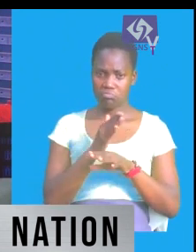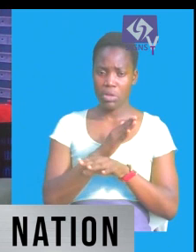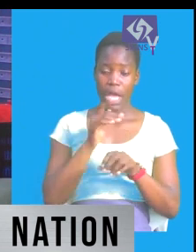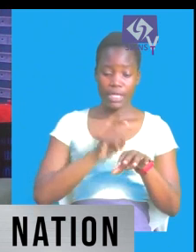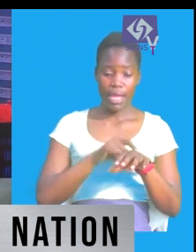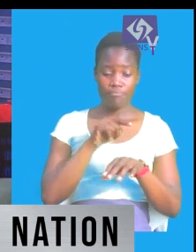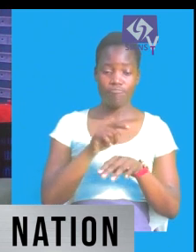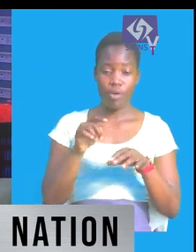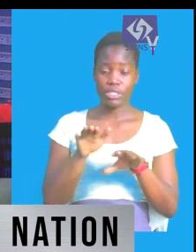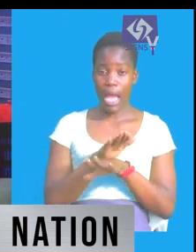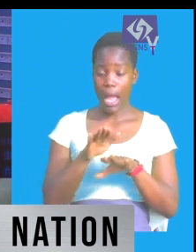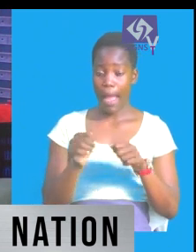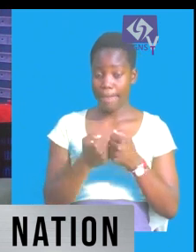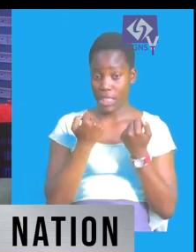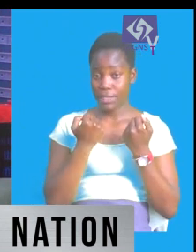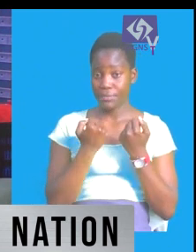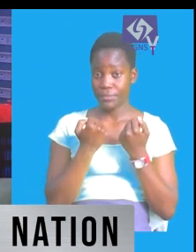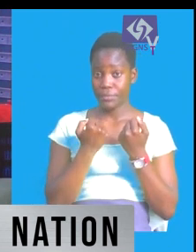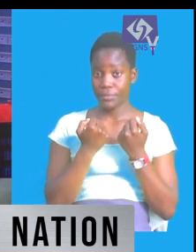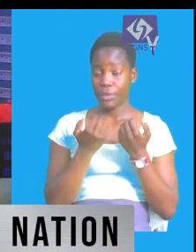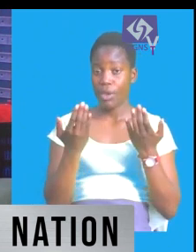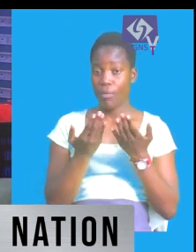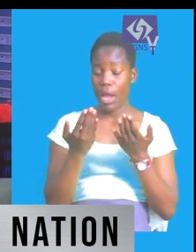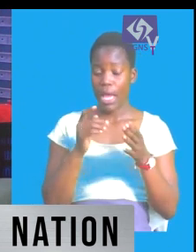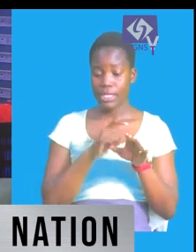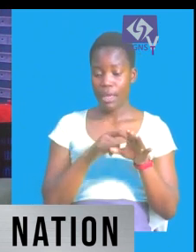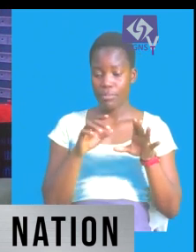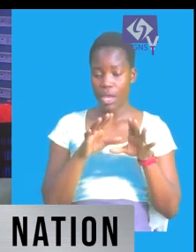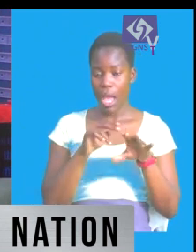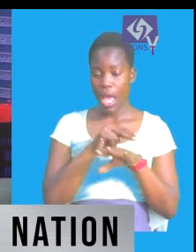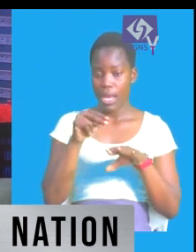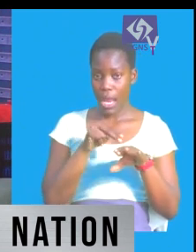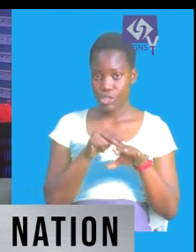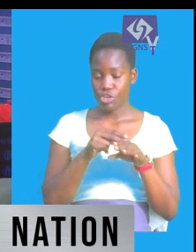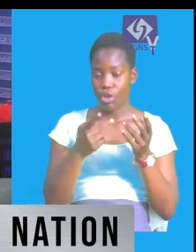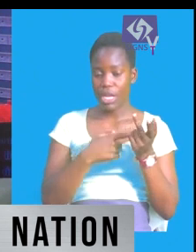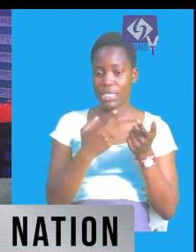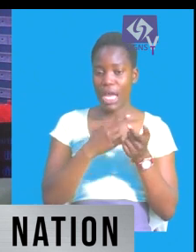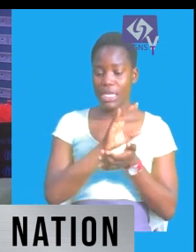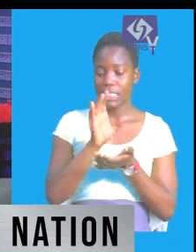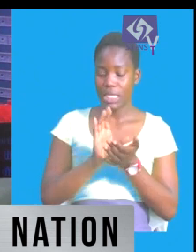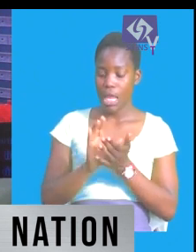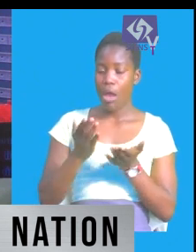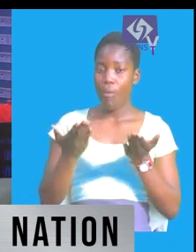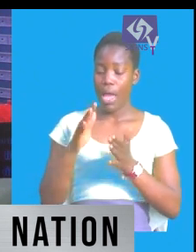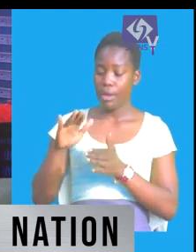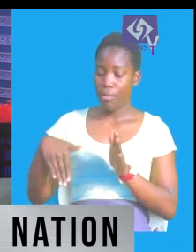example, where the National Tallying Center was at Boma, I don't know why